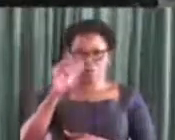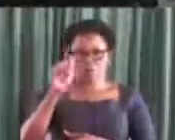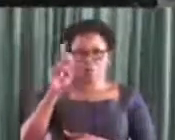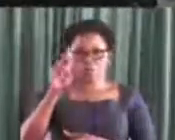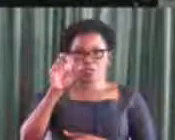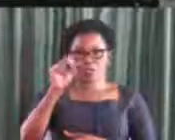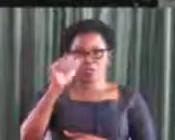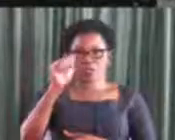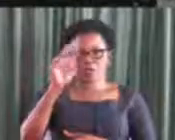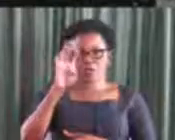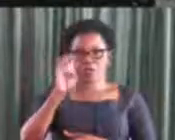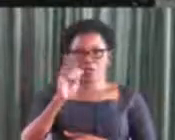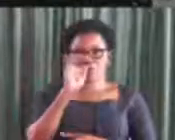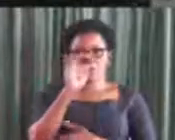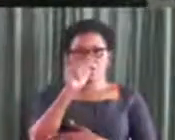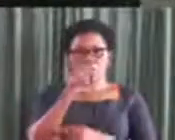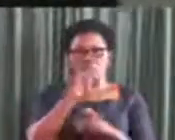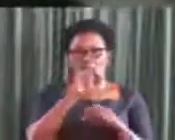questions.